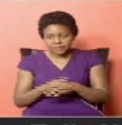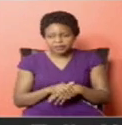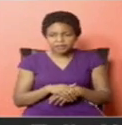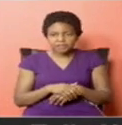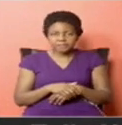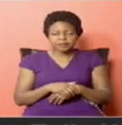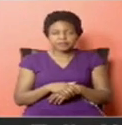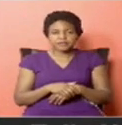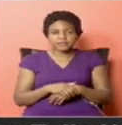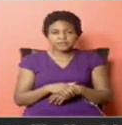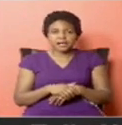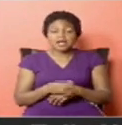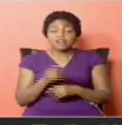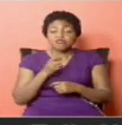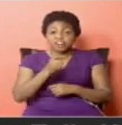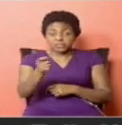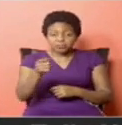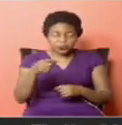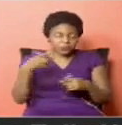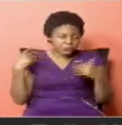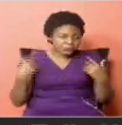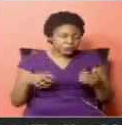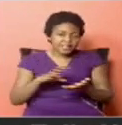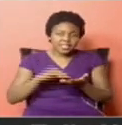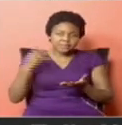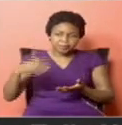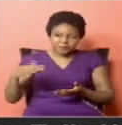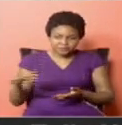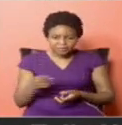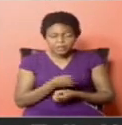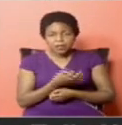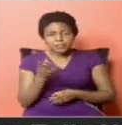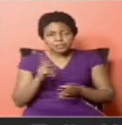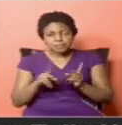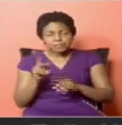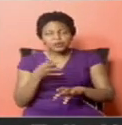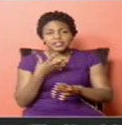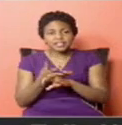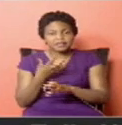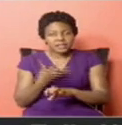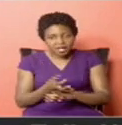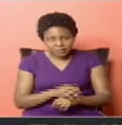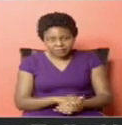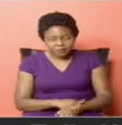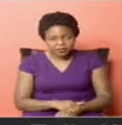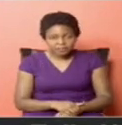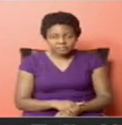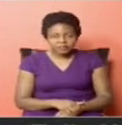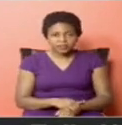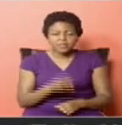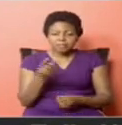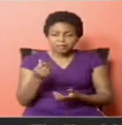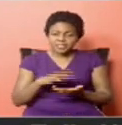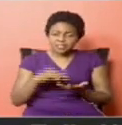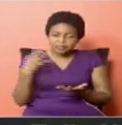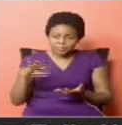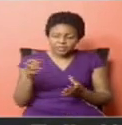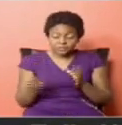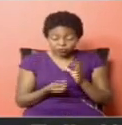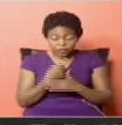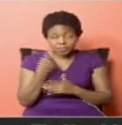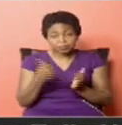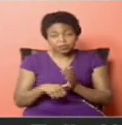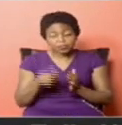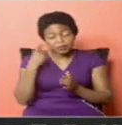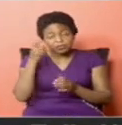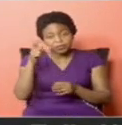Transport was hiked. Many people could not afford. So this created a lot of problems for